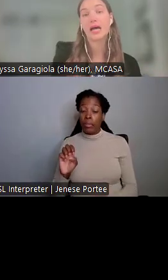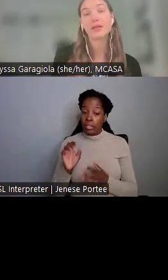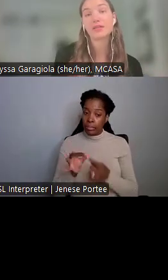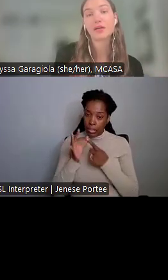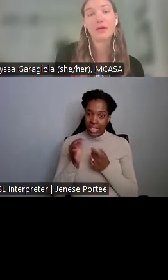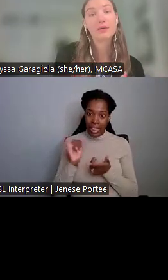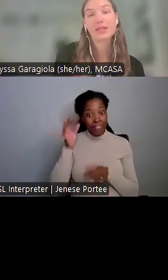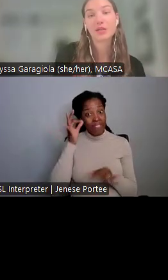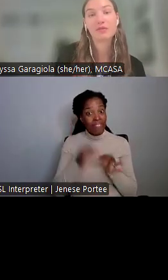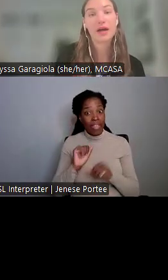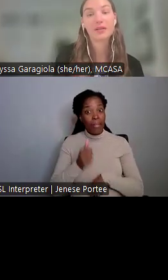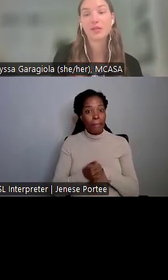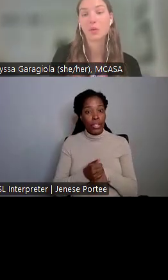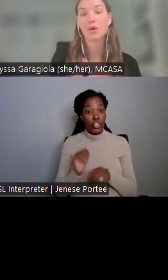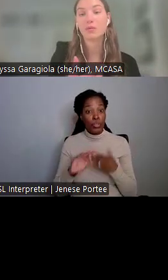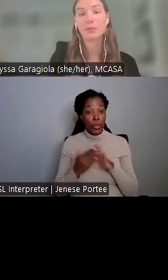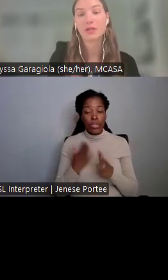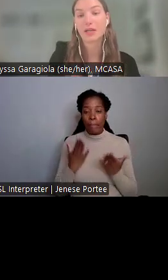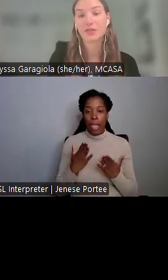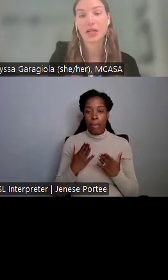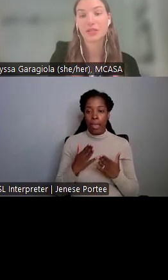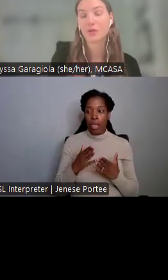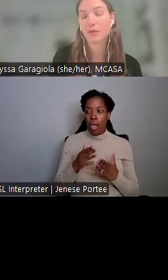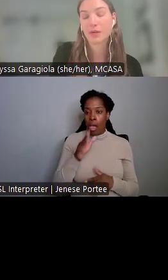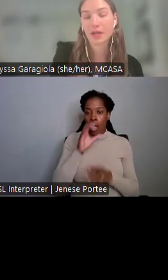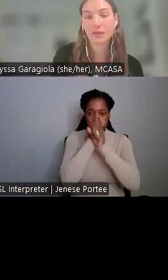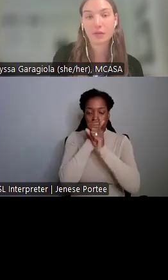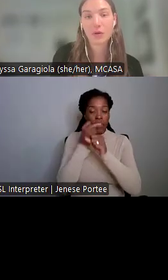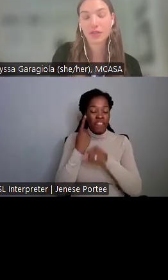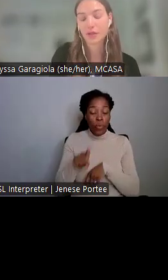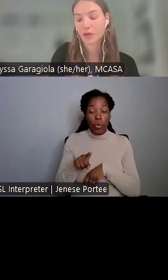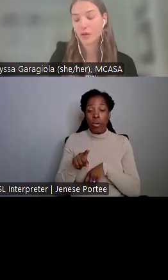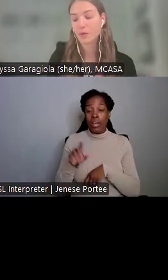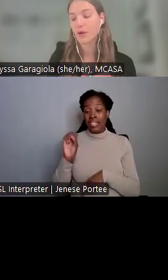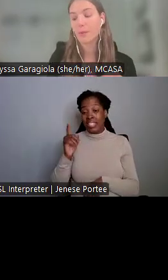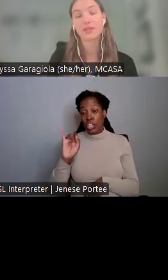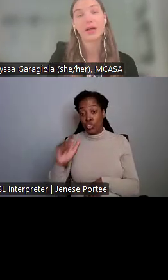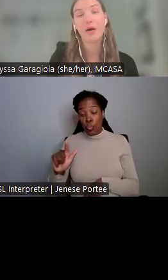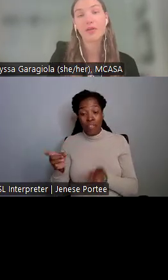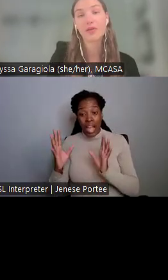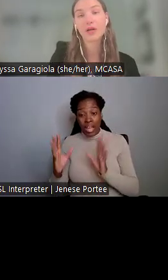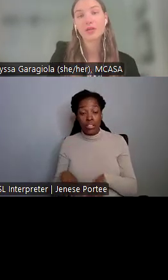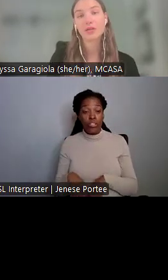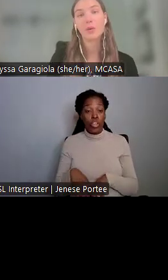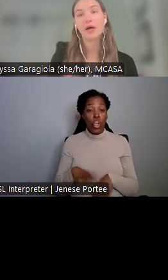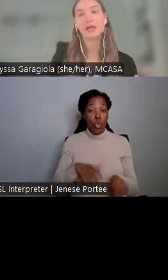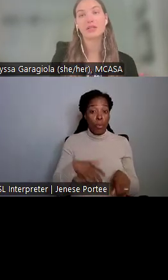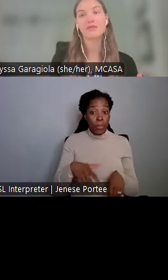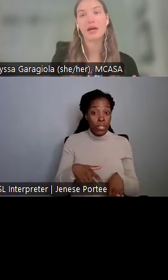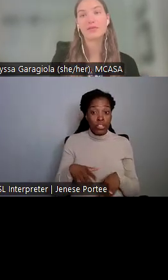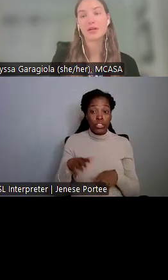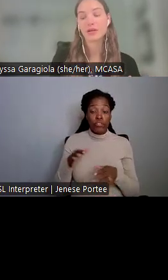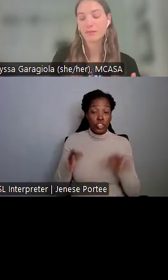be a silence around sexual violence or reproductive justice or reproductive coercion or mental health. So